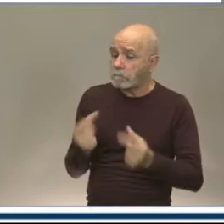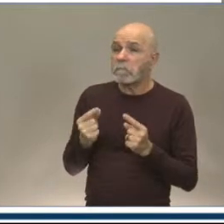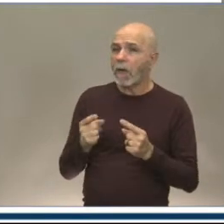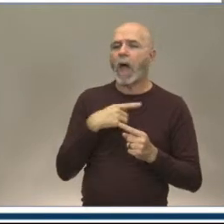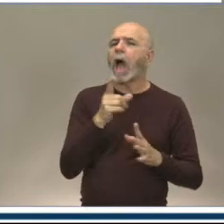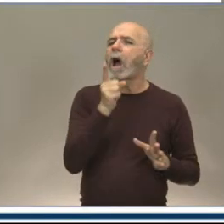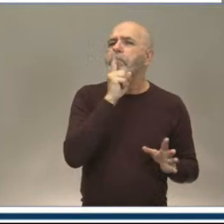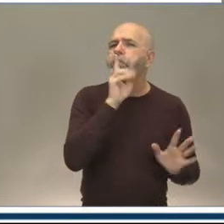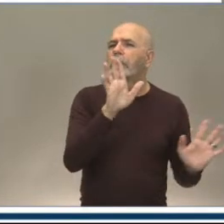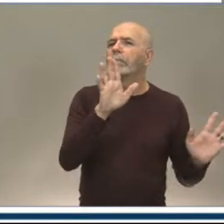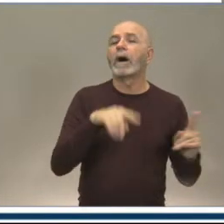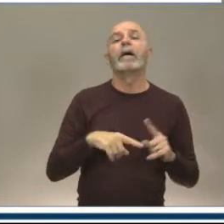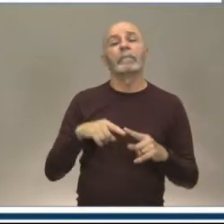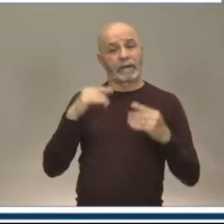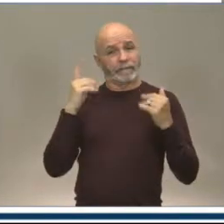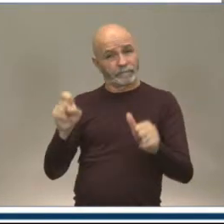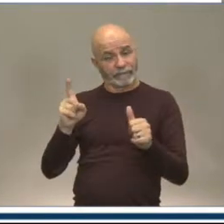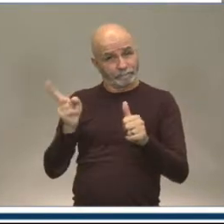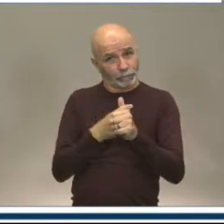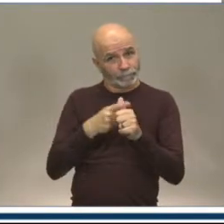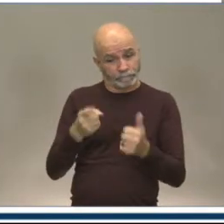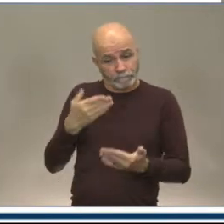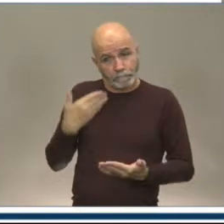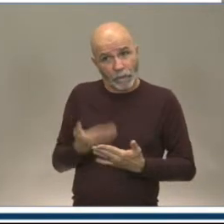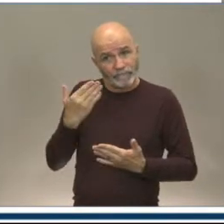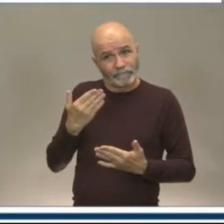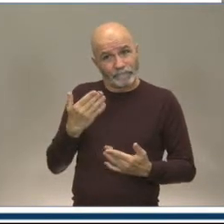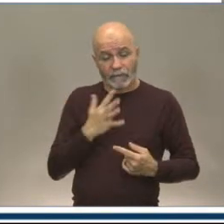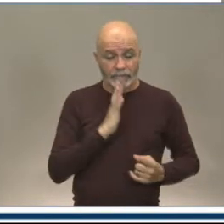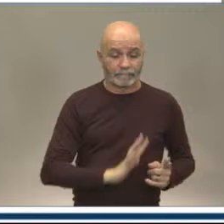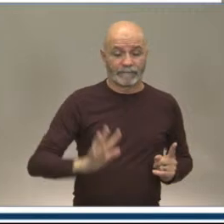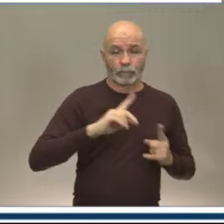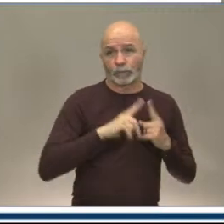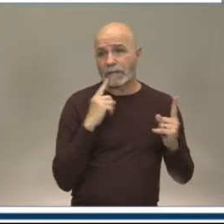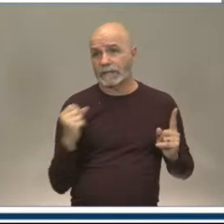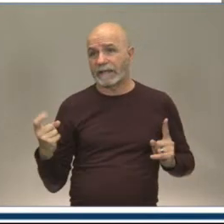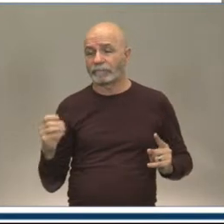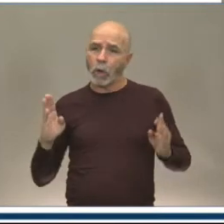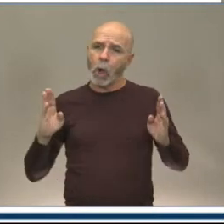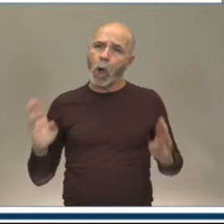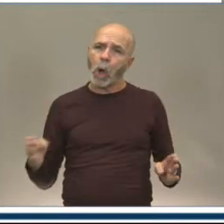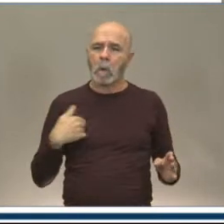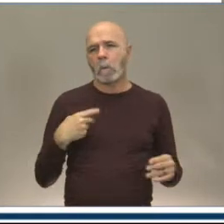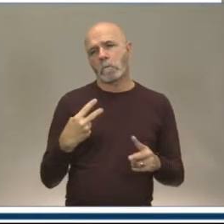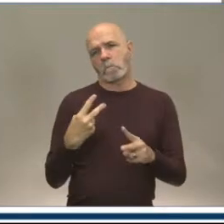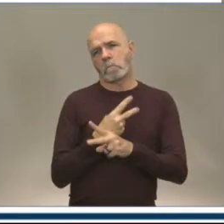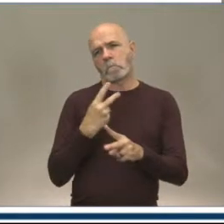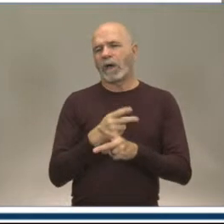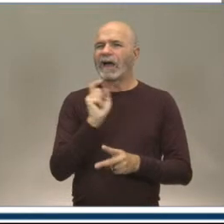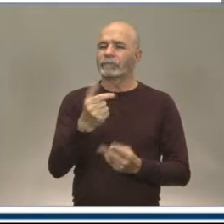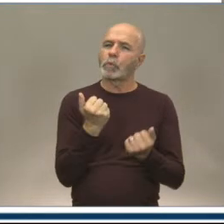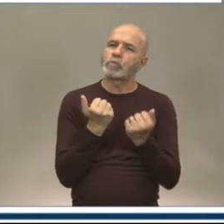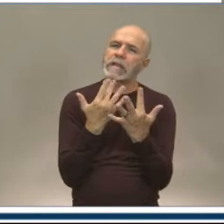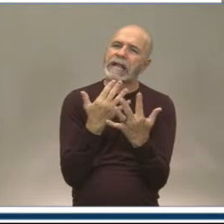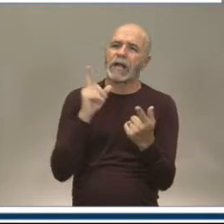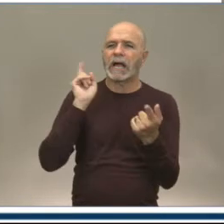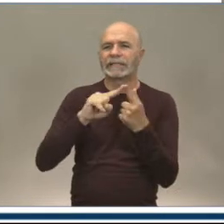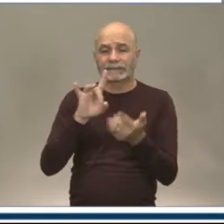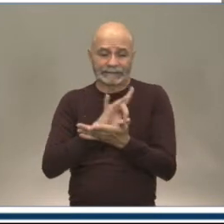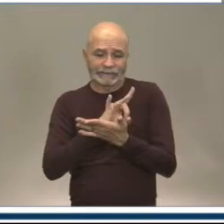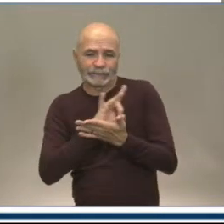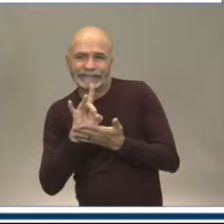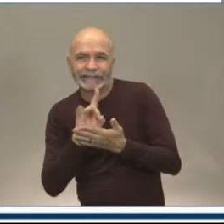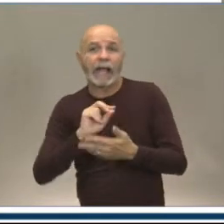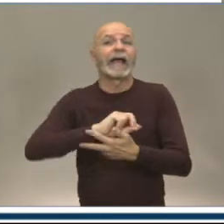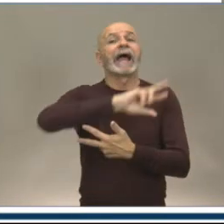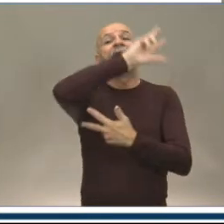to be fully vaccinated. So 5 to 11-year-olds will take a minimum of 8 weeks from their first